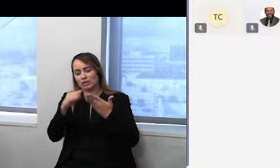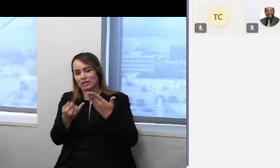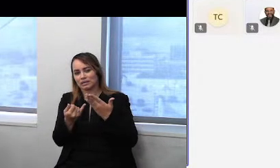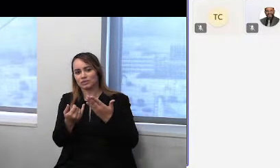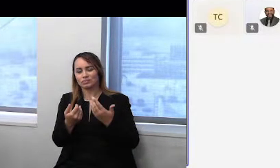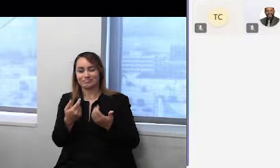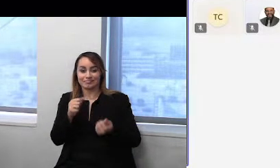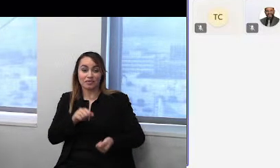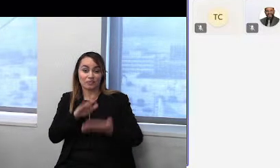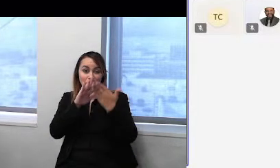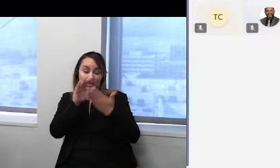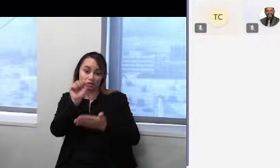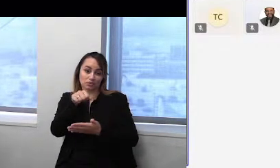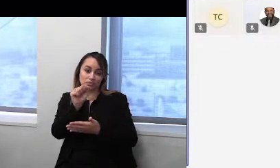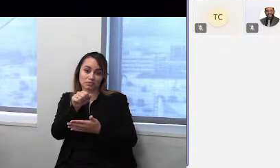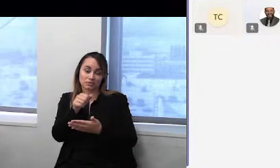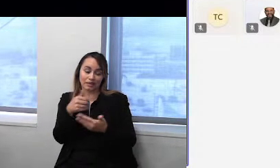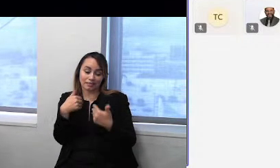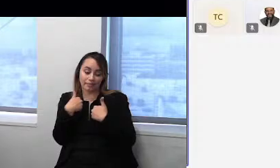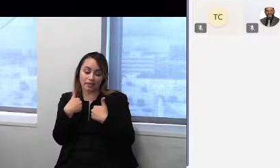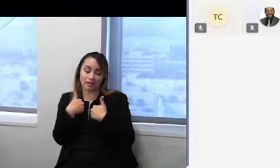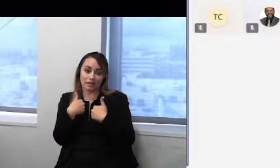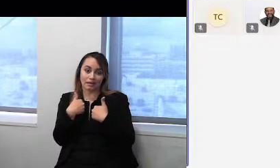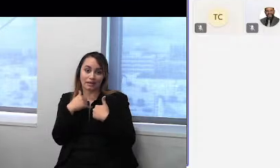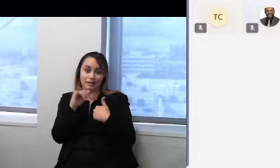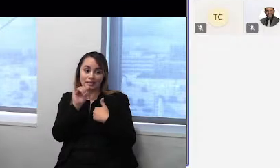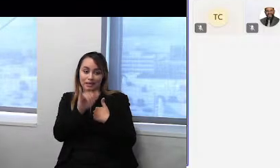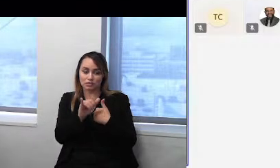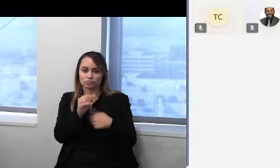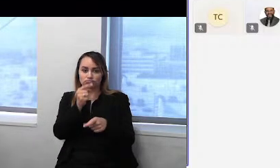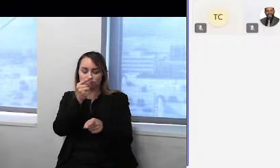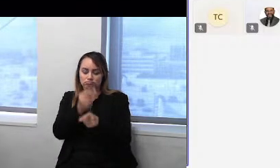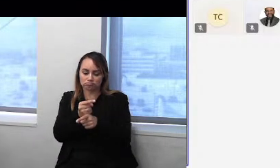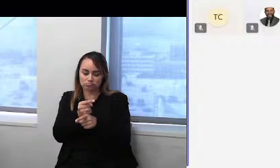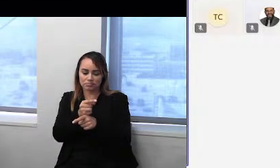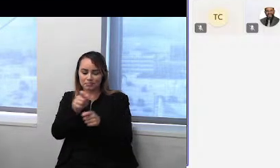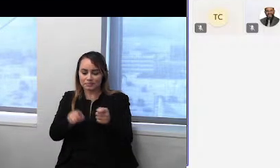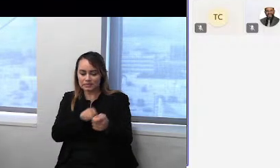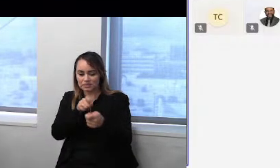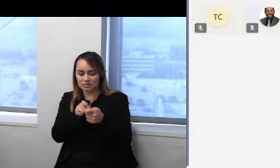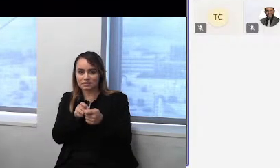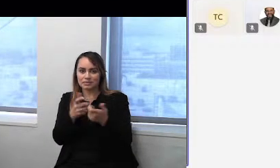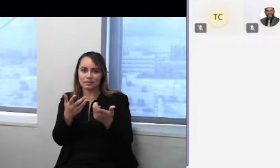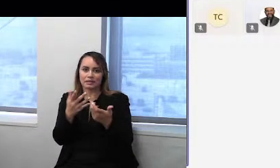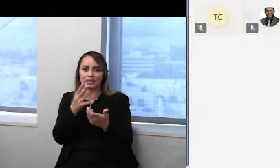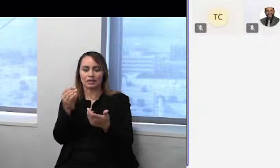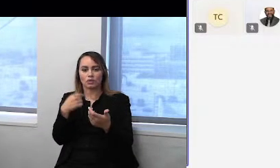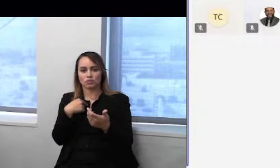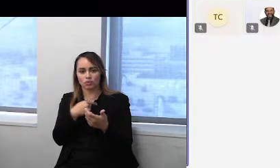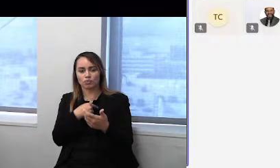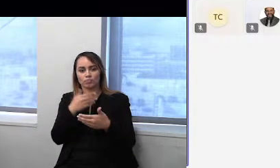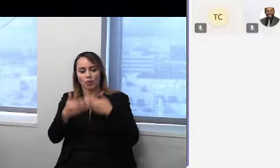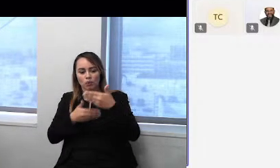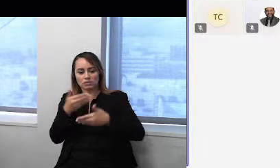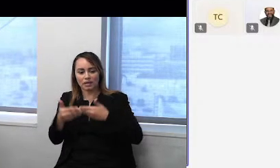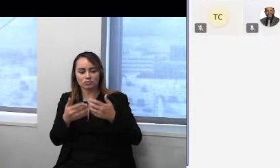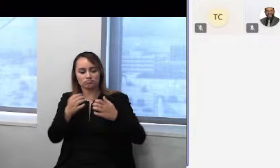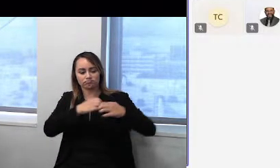to be able to have that certainty. There's not a structural process to determine what goes into the pipeline of additional resources on the